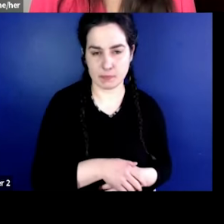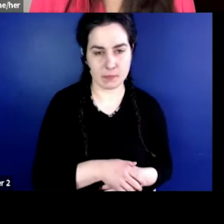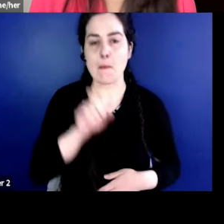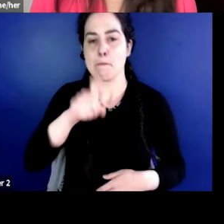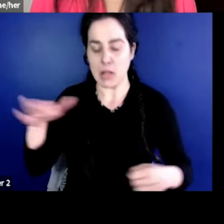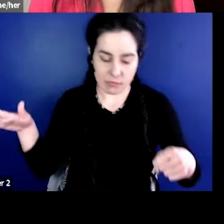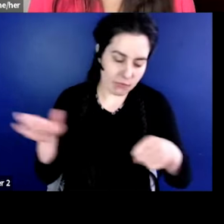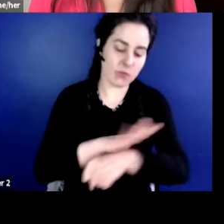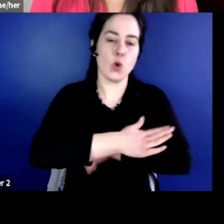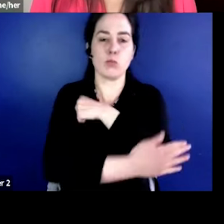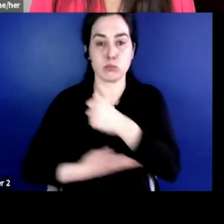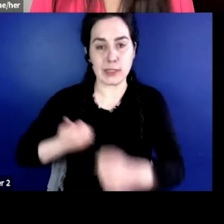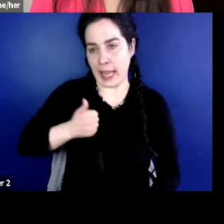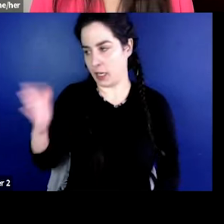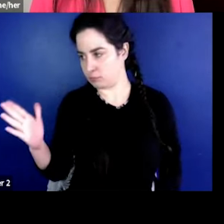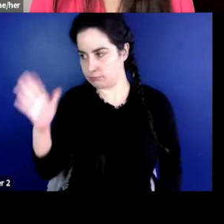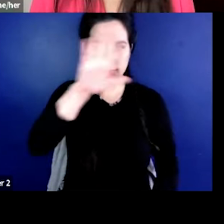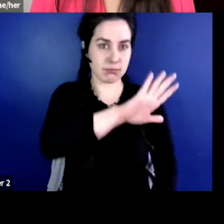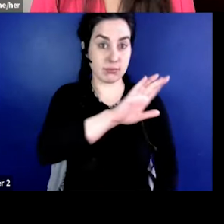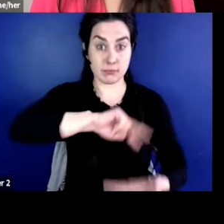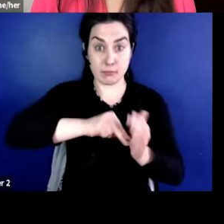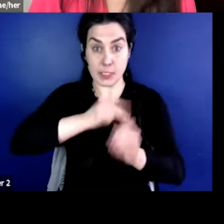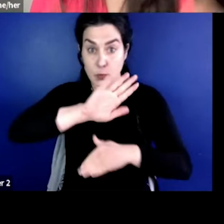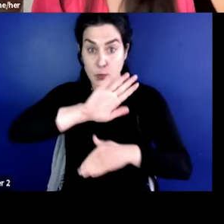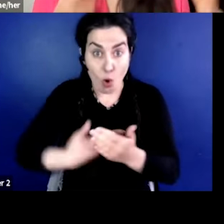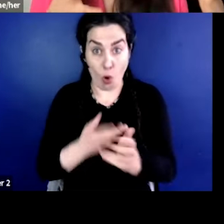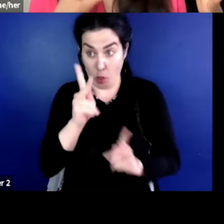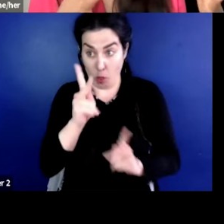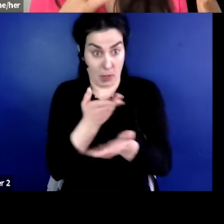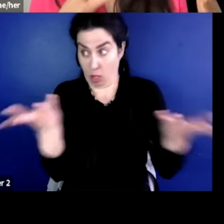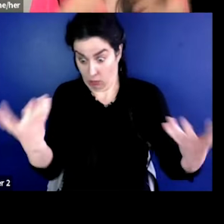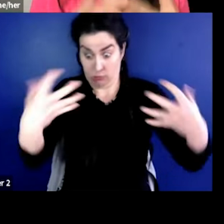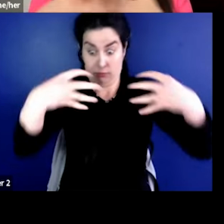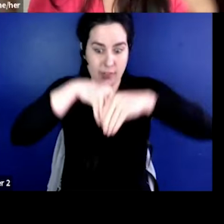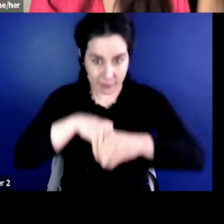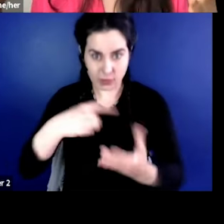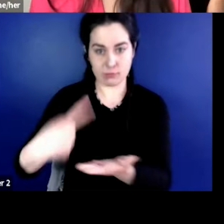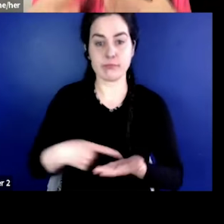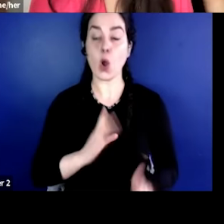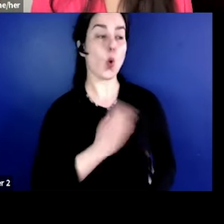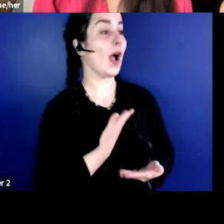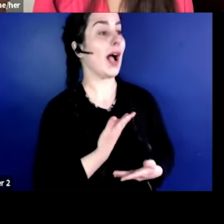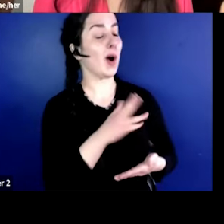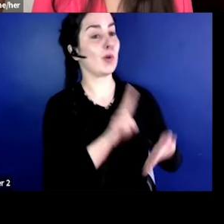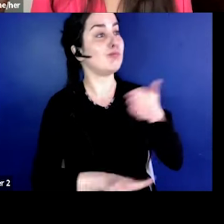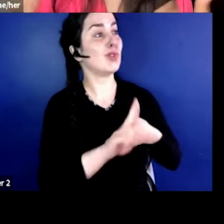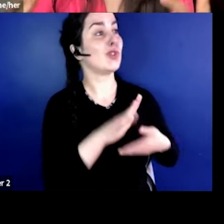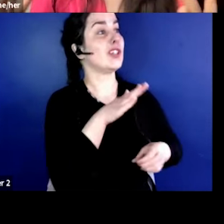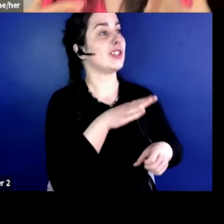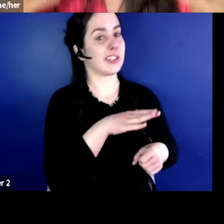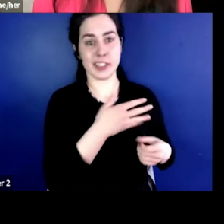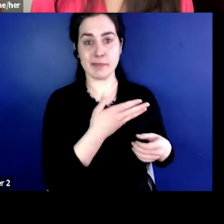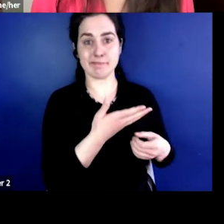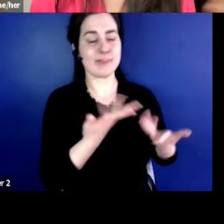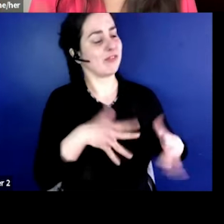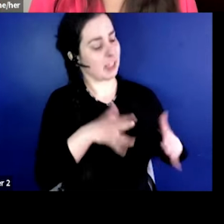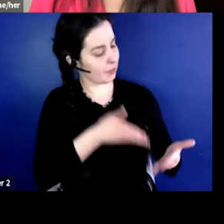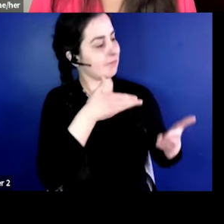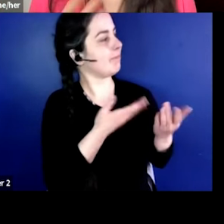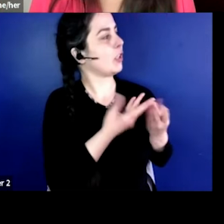need everybody on deck. We need to have those conversations. We can't just say, oh, well, we're going to deal with it in our campus and it doesn't matter what's happening in the larger community. It